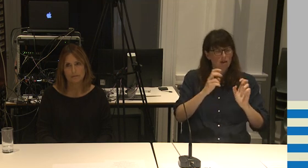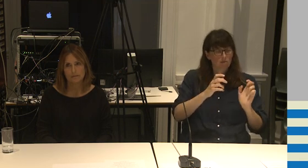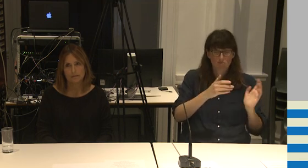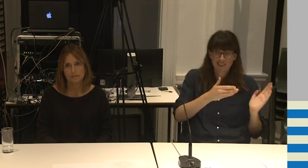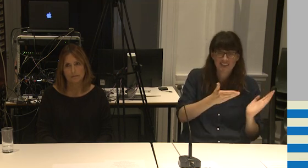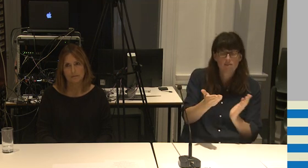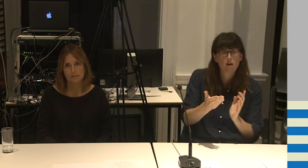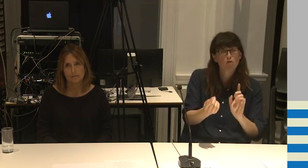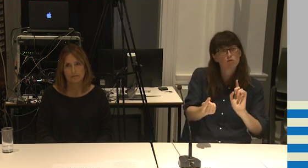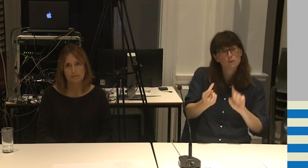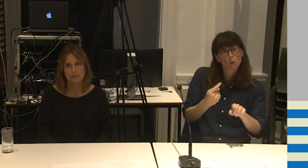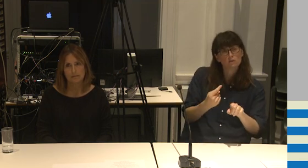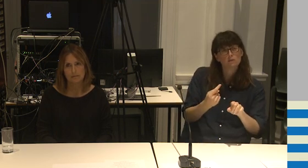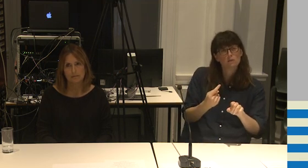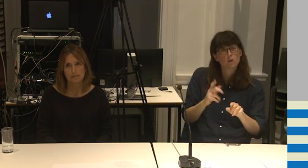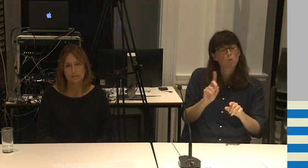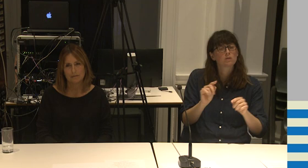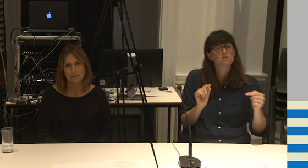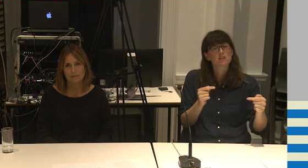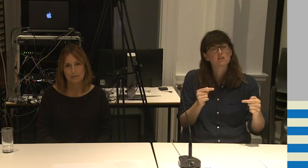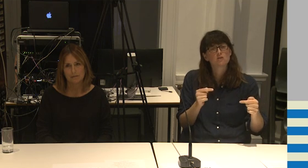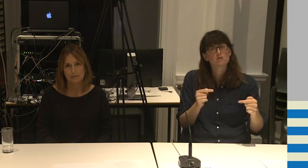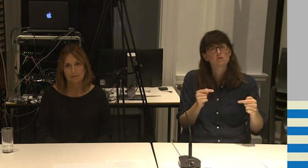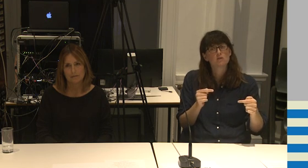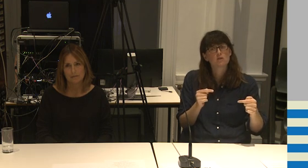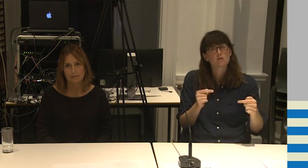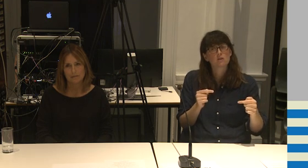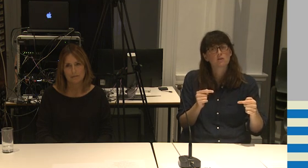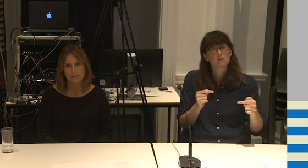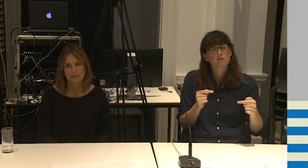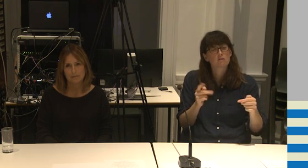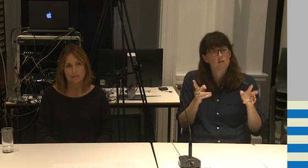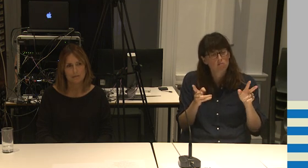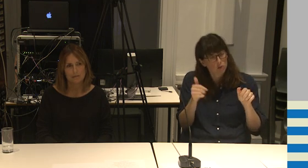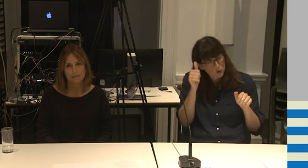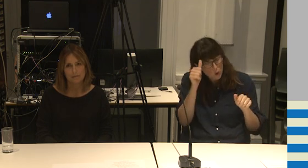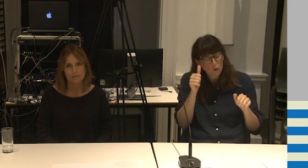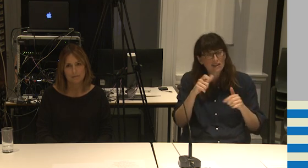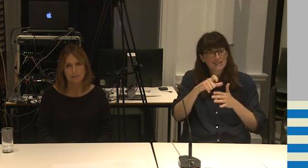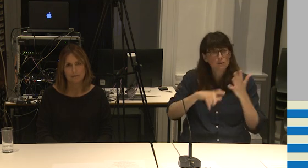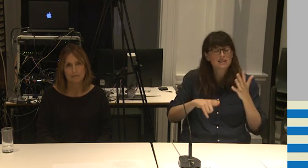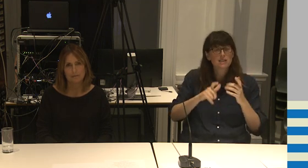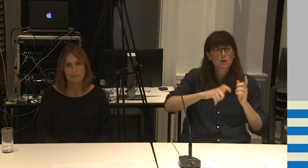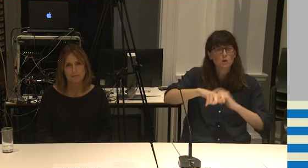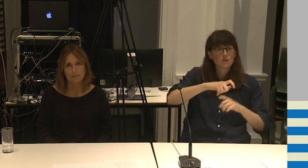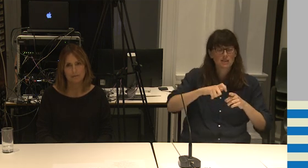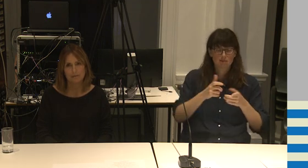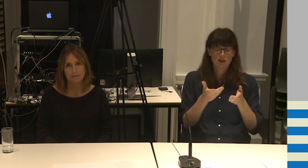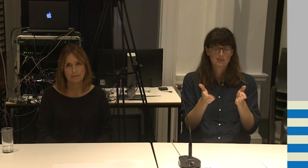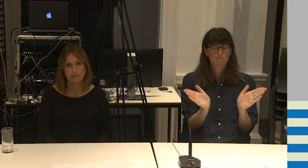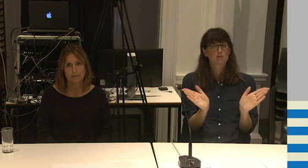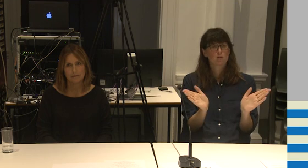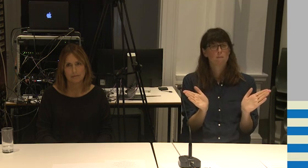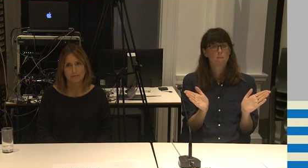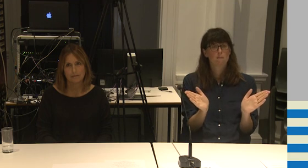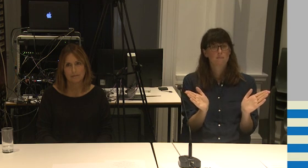that, one of the biggest challenges to architects is to understand that the disability community exists along the spectrum